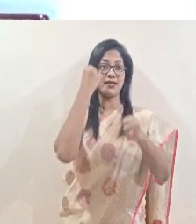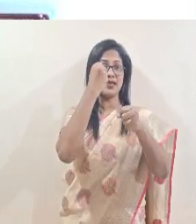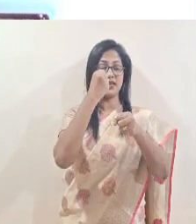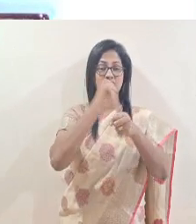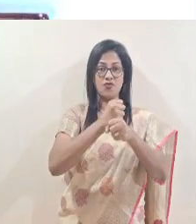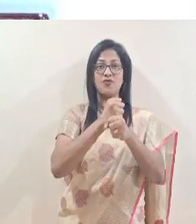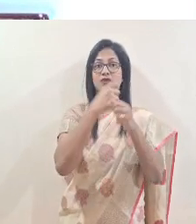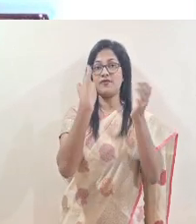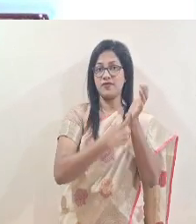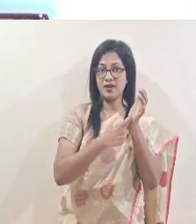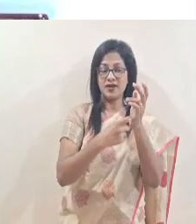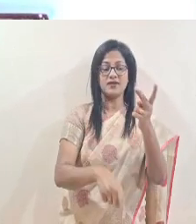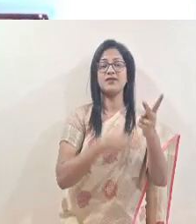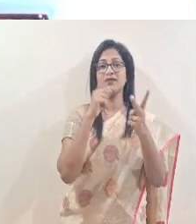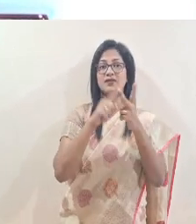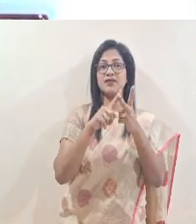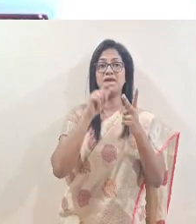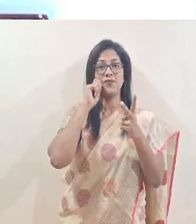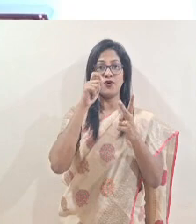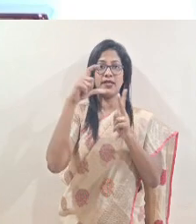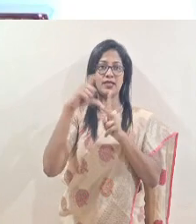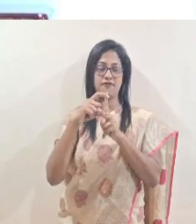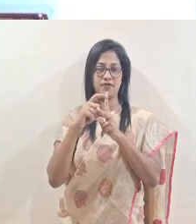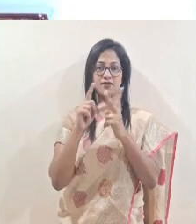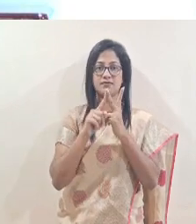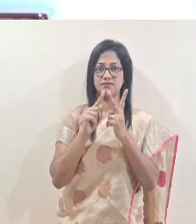Raheja and Divyang.